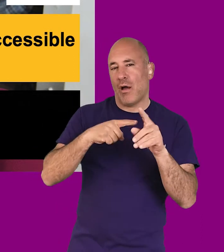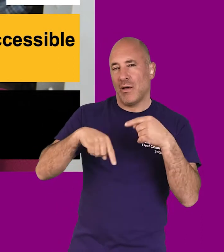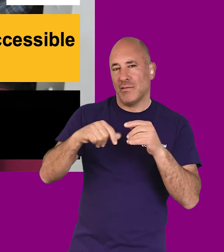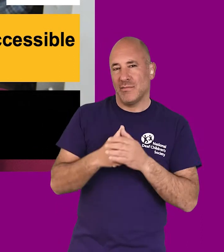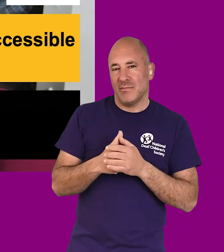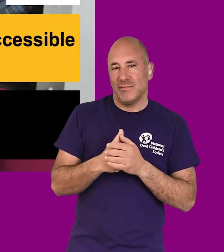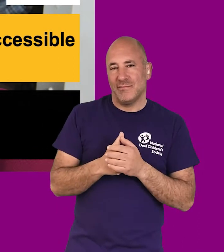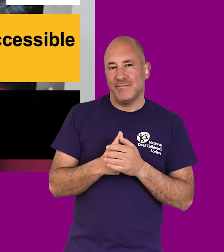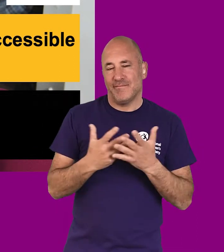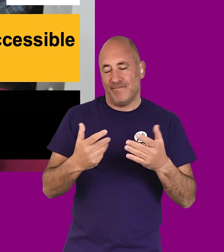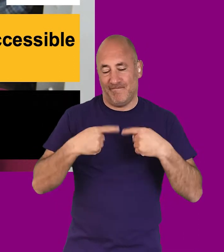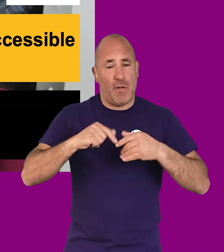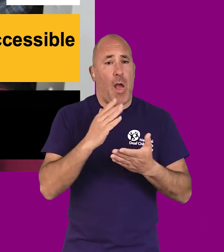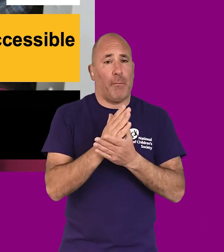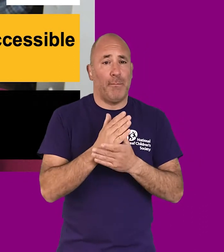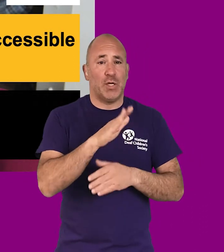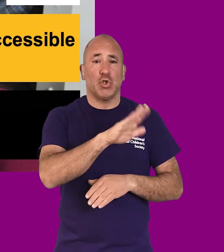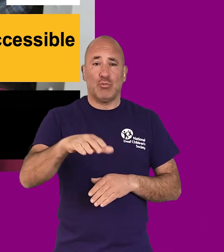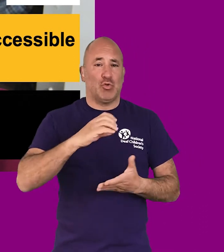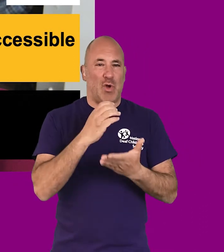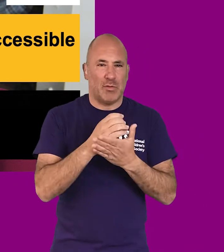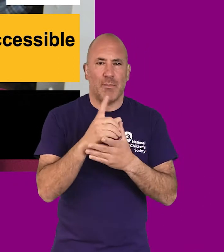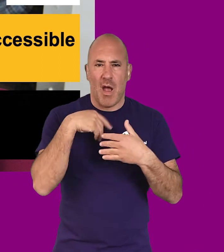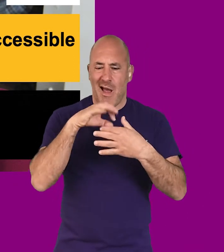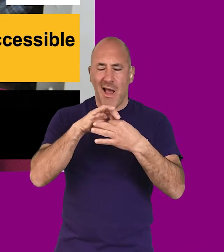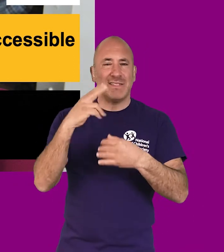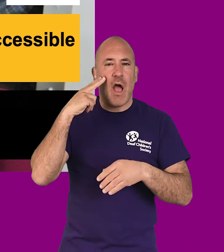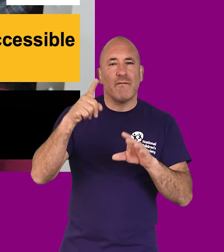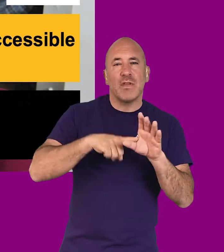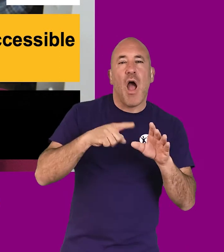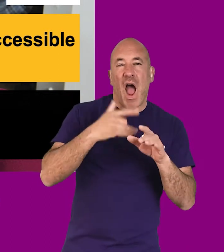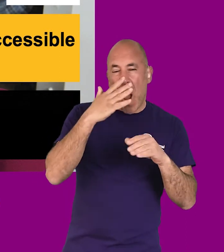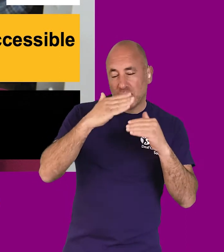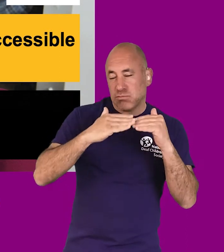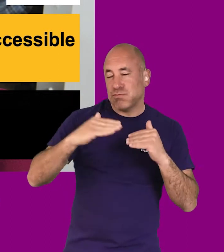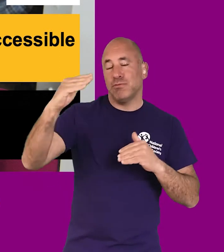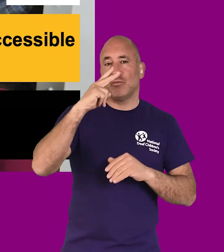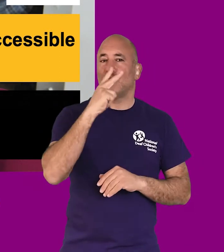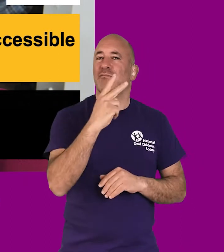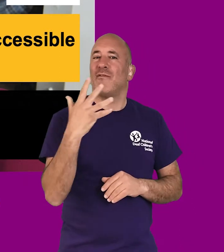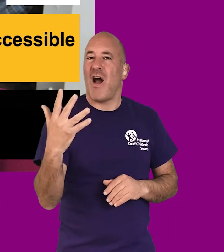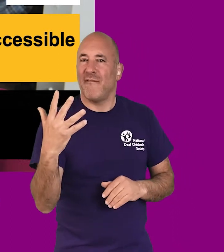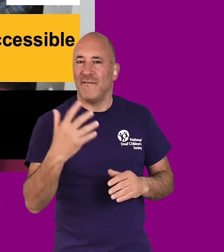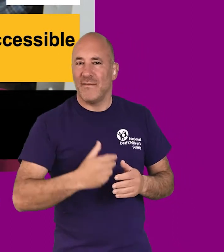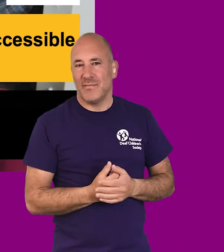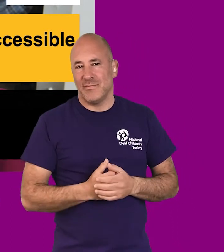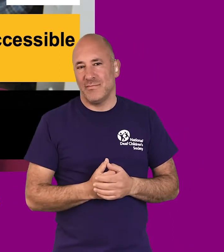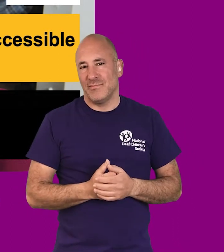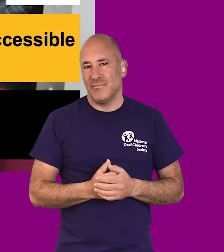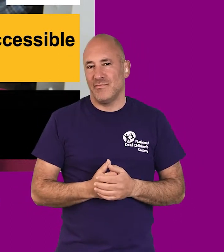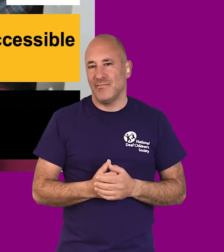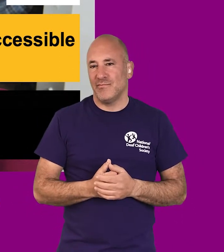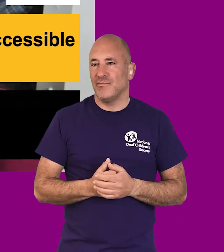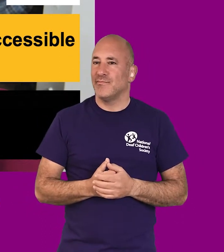for deaf children and young people. We're a children's charity, but we work with deaf young people up to the age